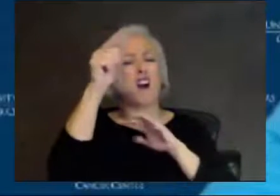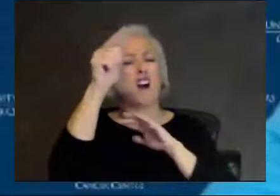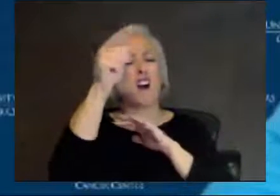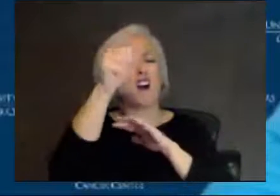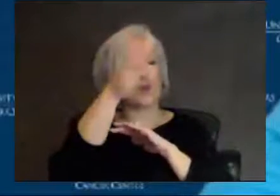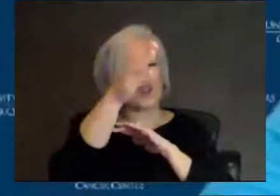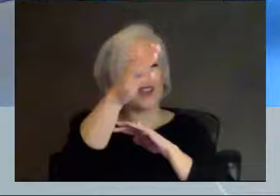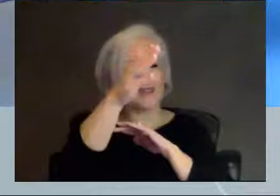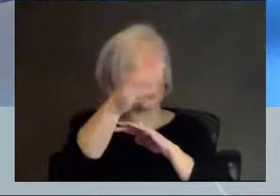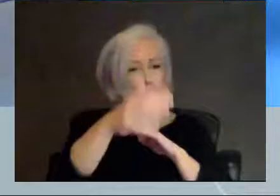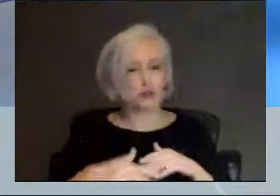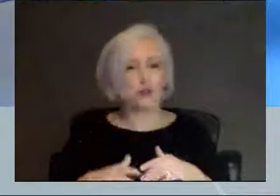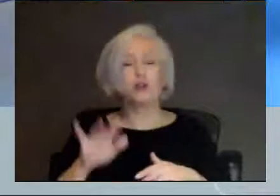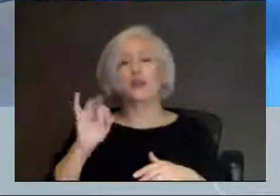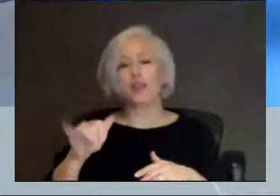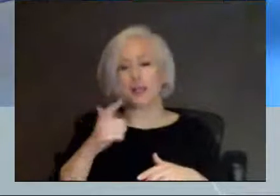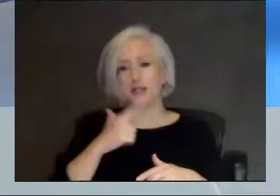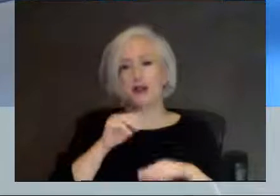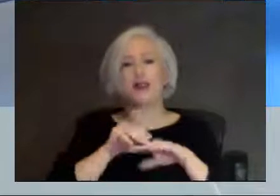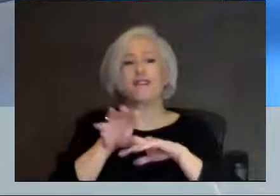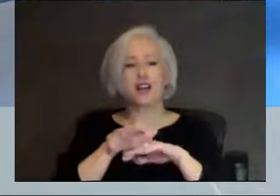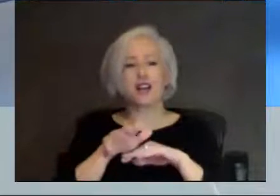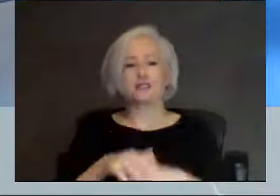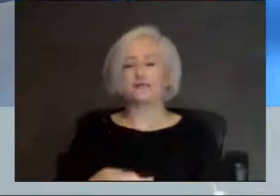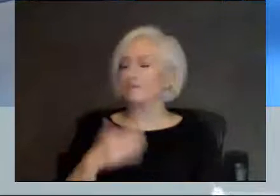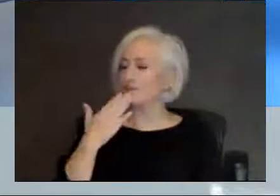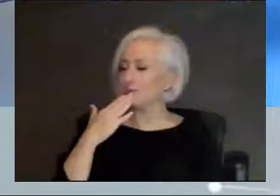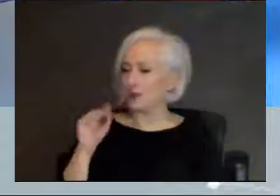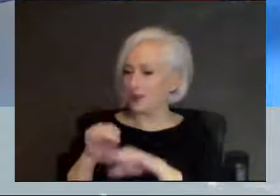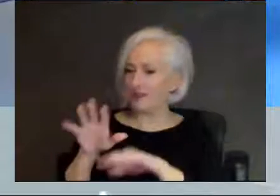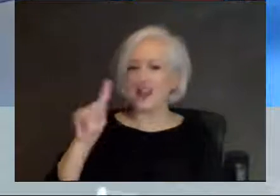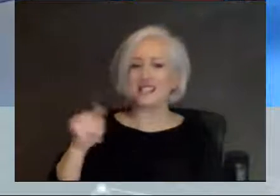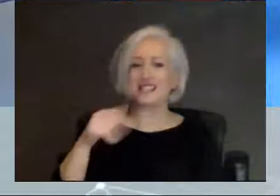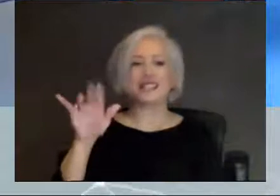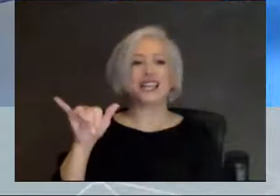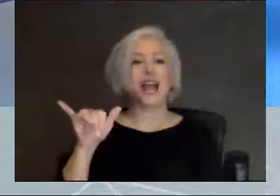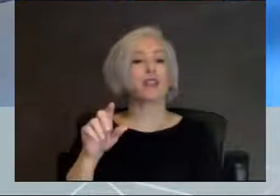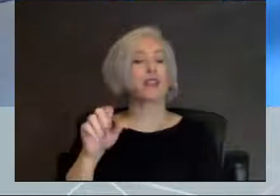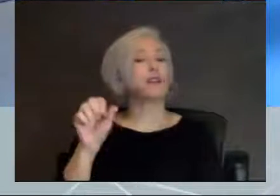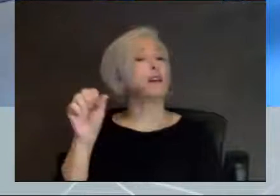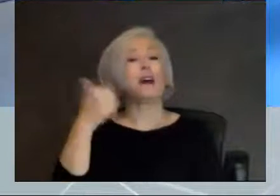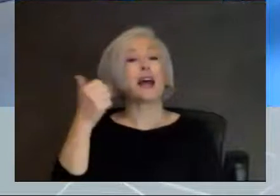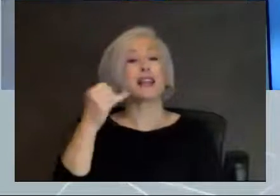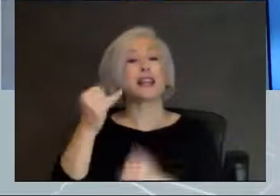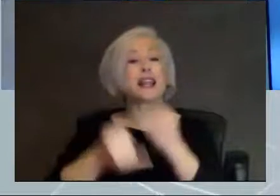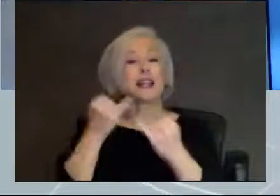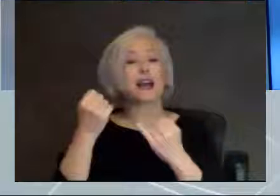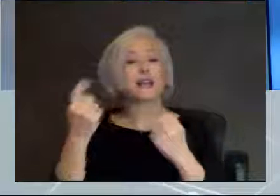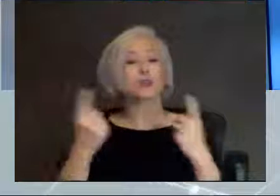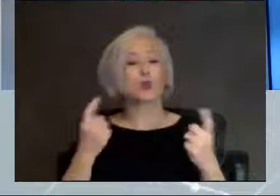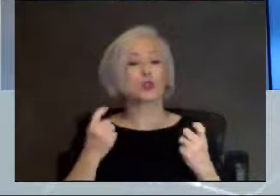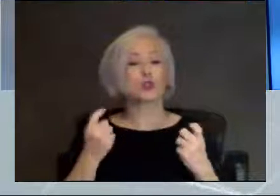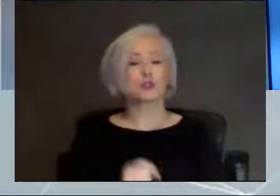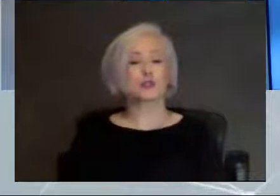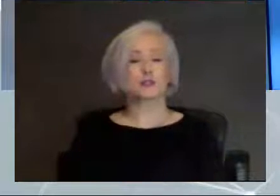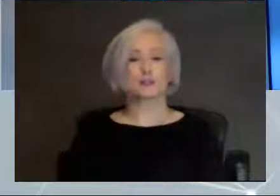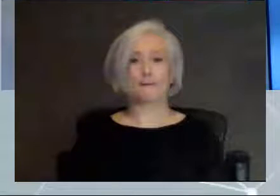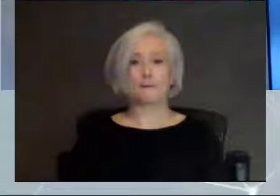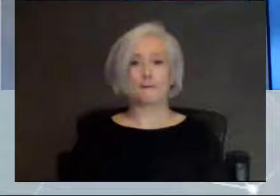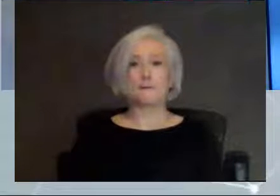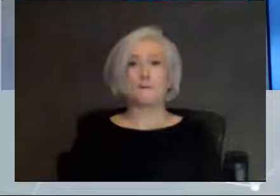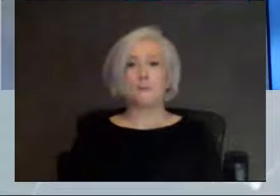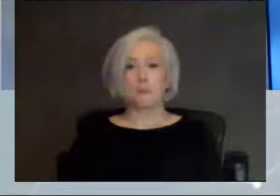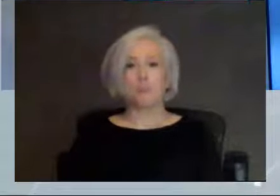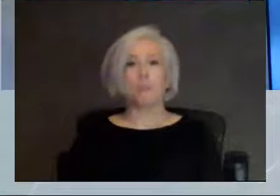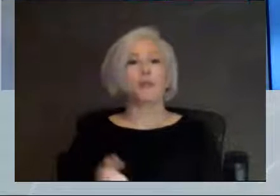advice. Good advice, Kathy. Any final questions, Alexis? Not so much questions, but a lot of people are